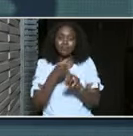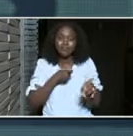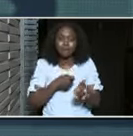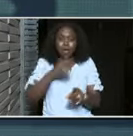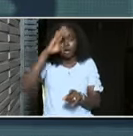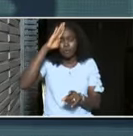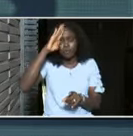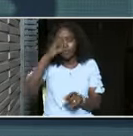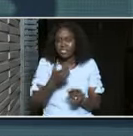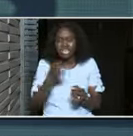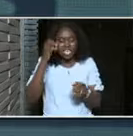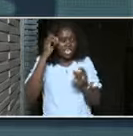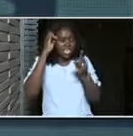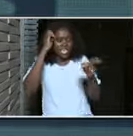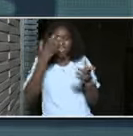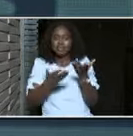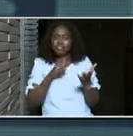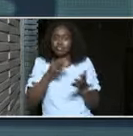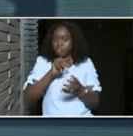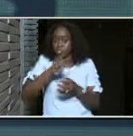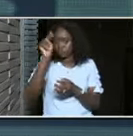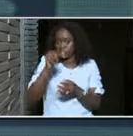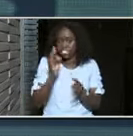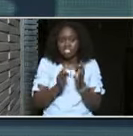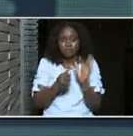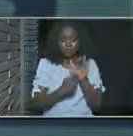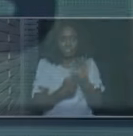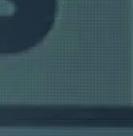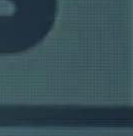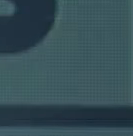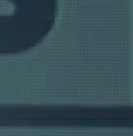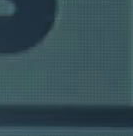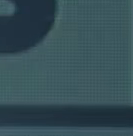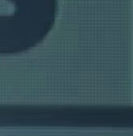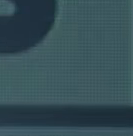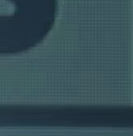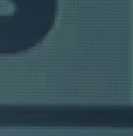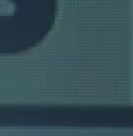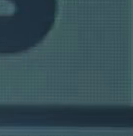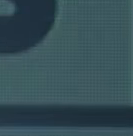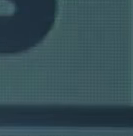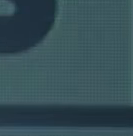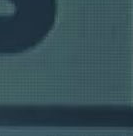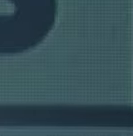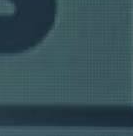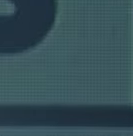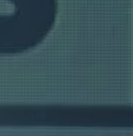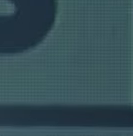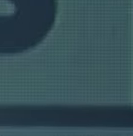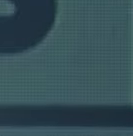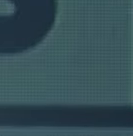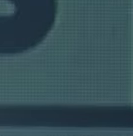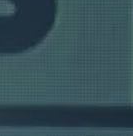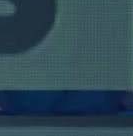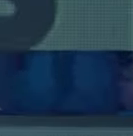he may not be enough if popularity is limited to the north. When he was able to break better into